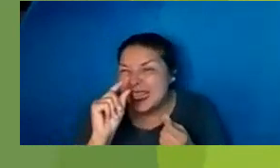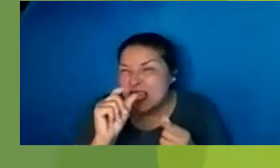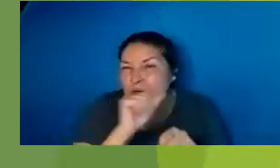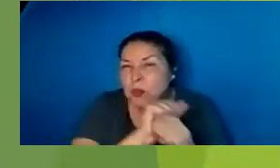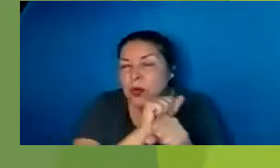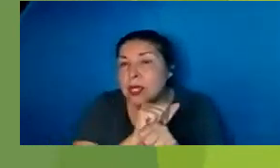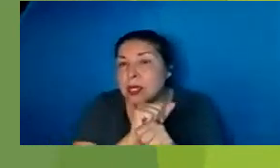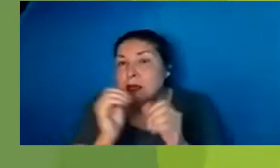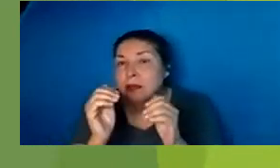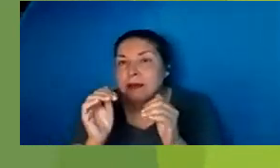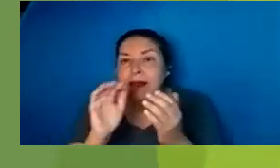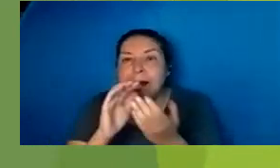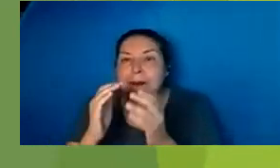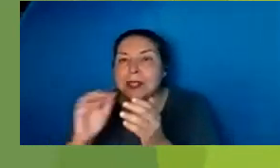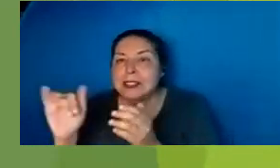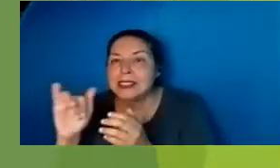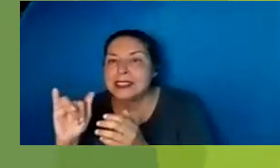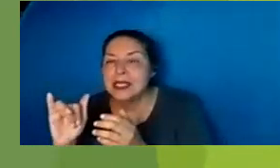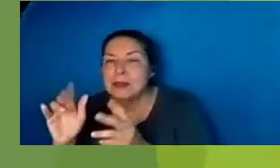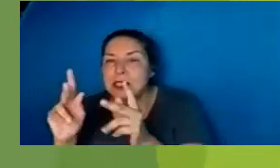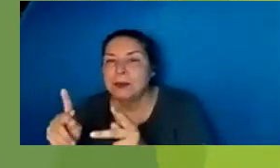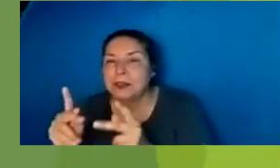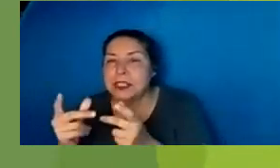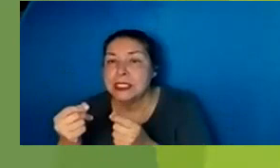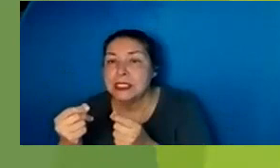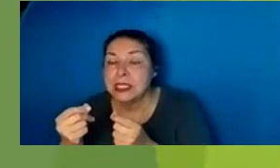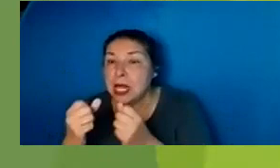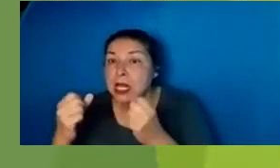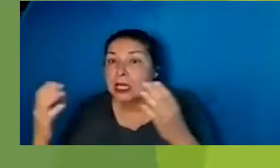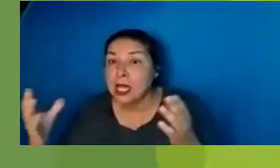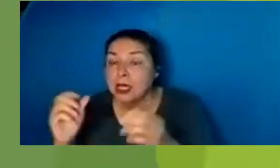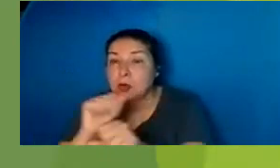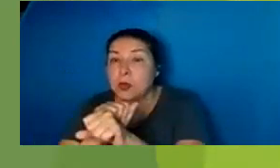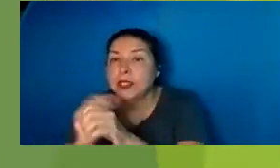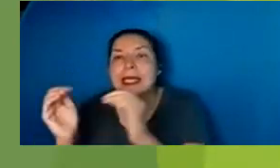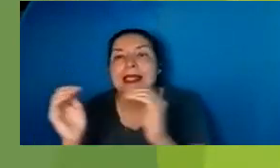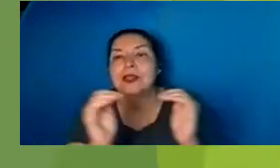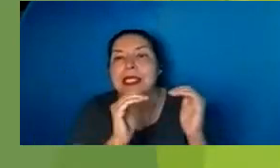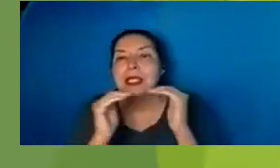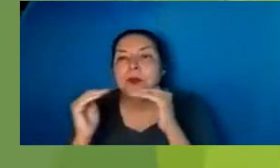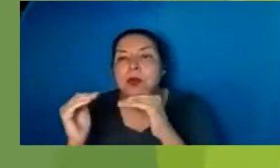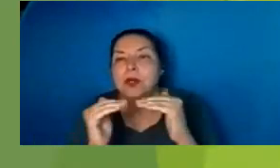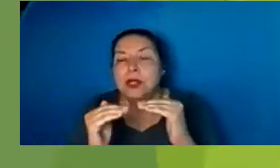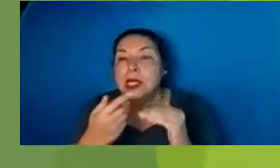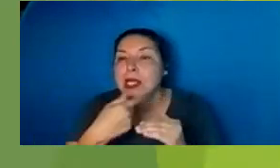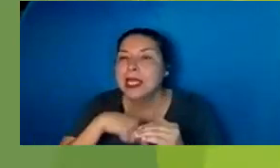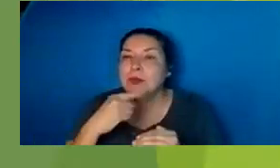much work, the same as the one who doesn't do any work. And we say, that's not fair.